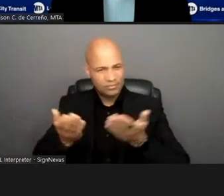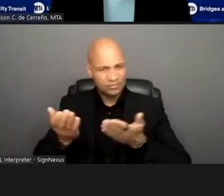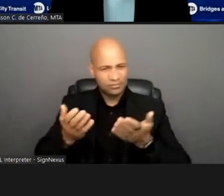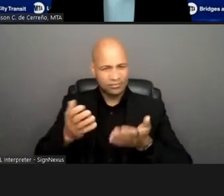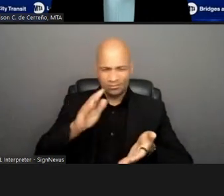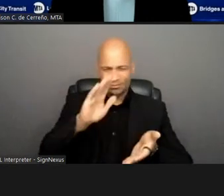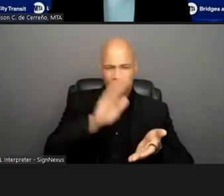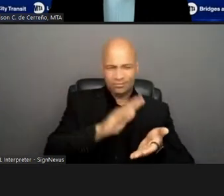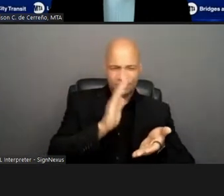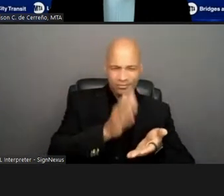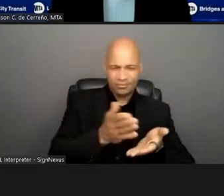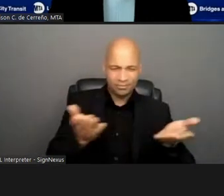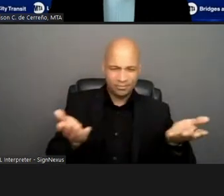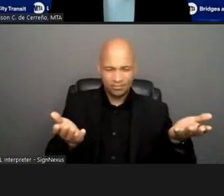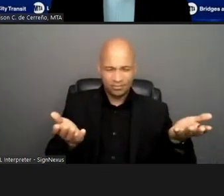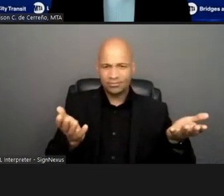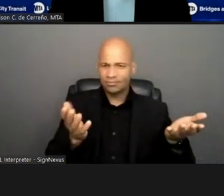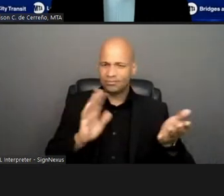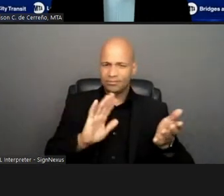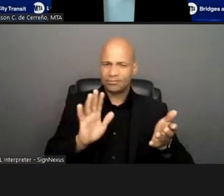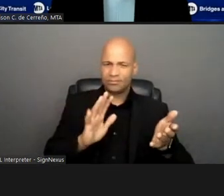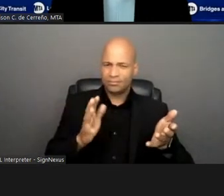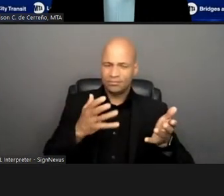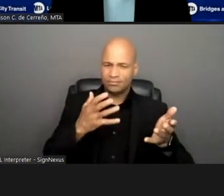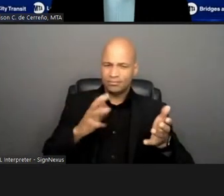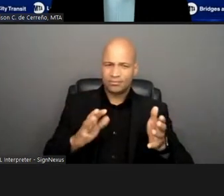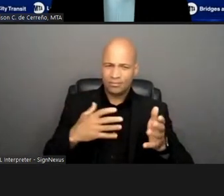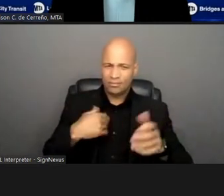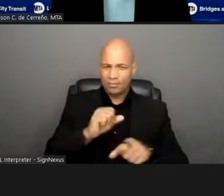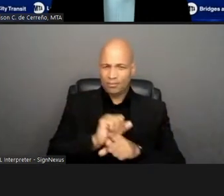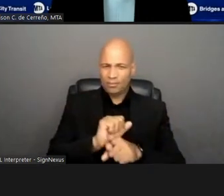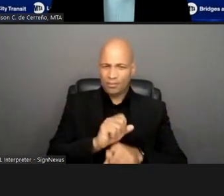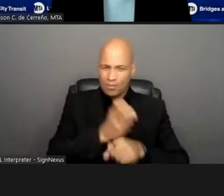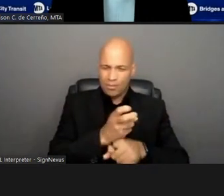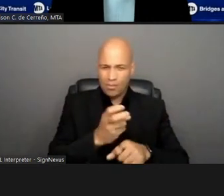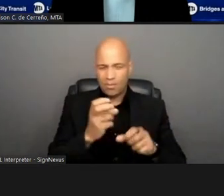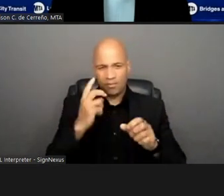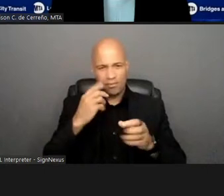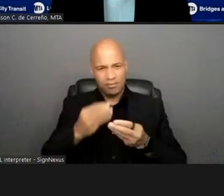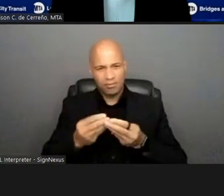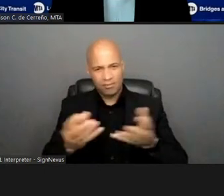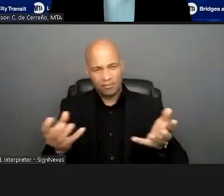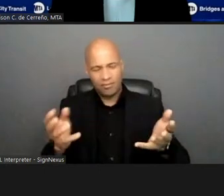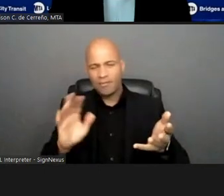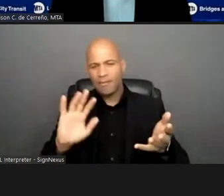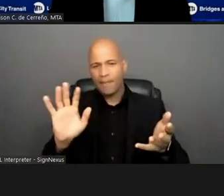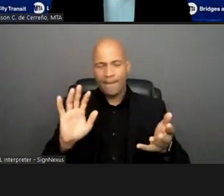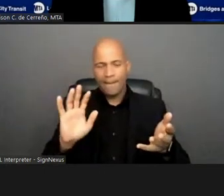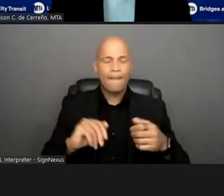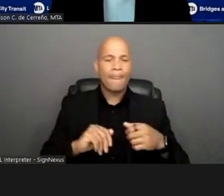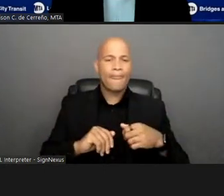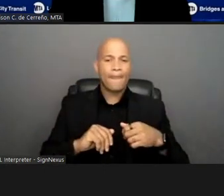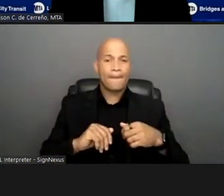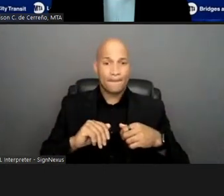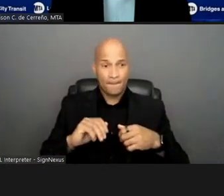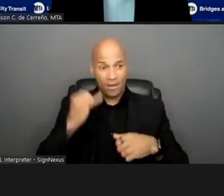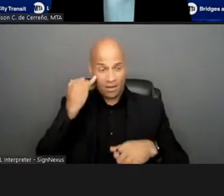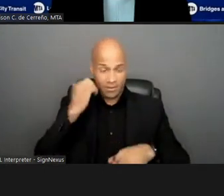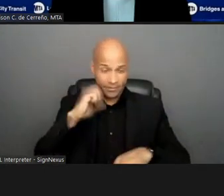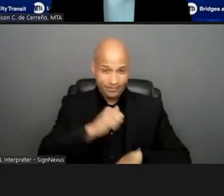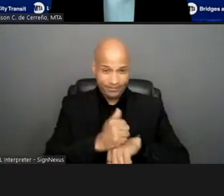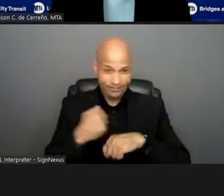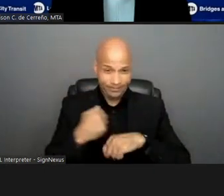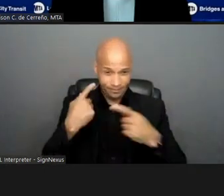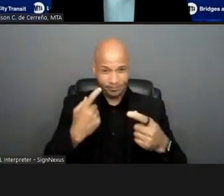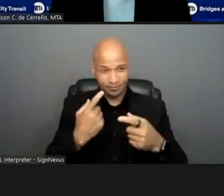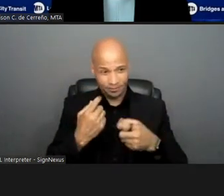do not make it harder to operate in New York City there is no question in my mind that my long-established business will be formed by